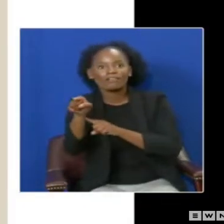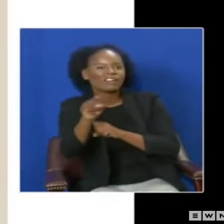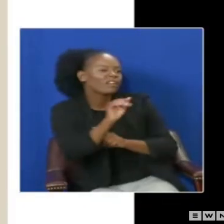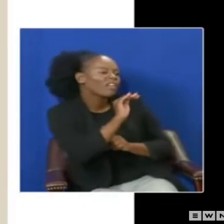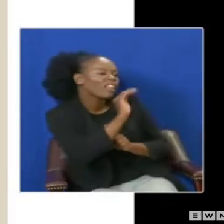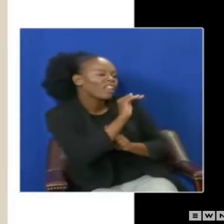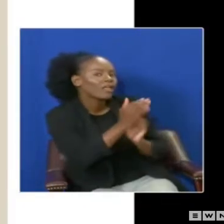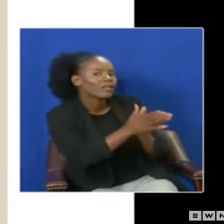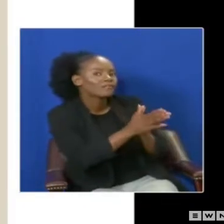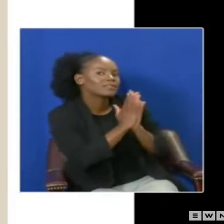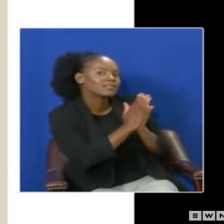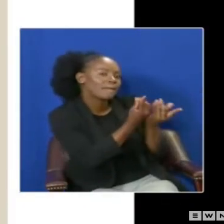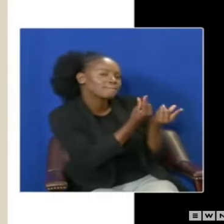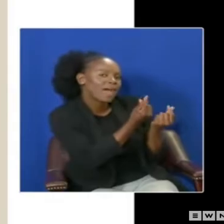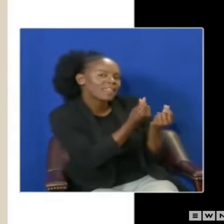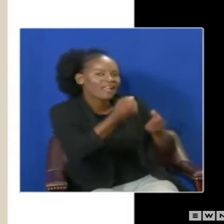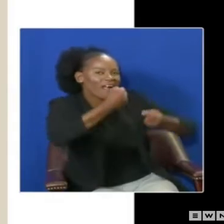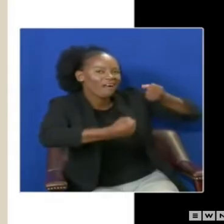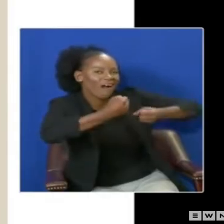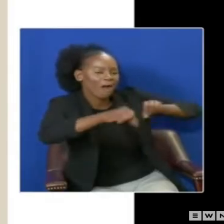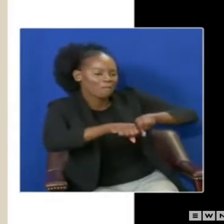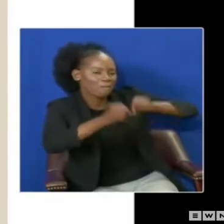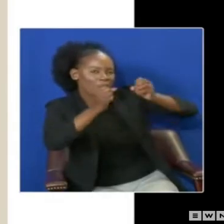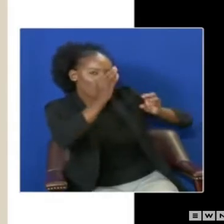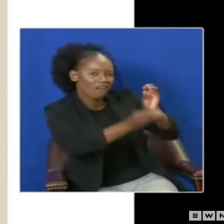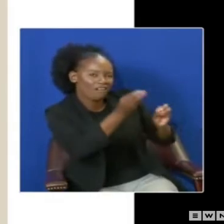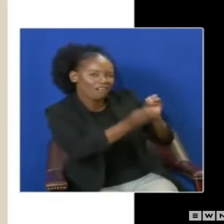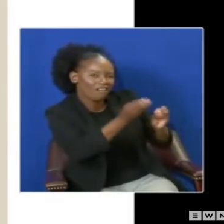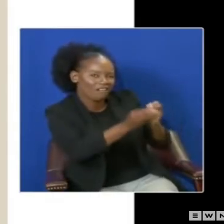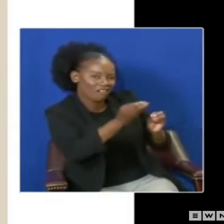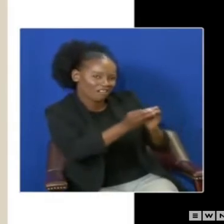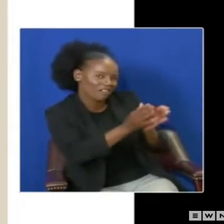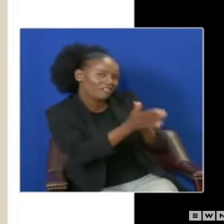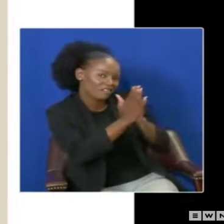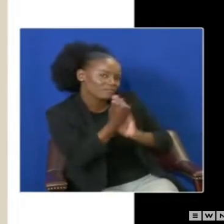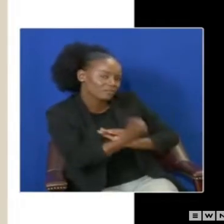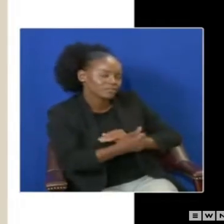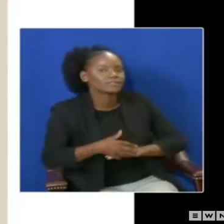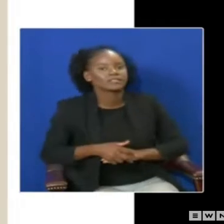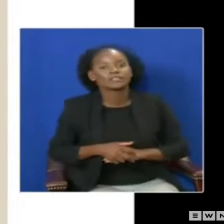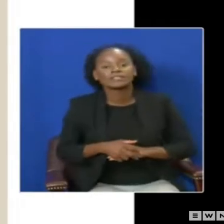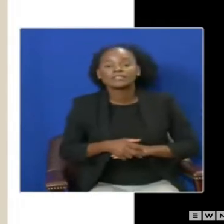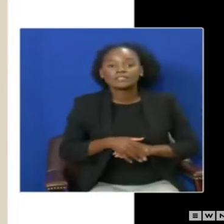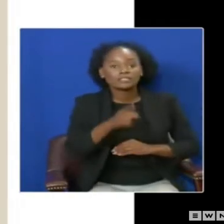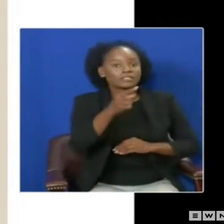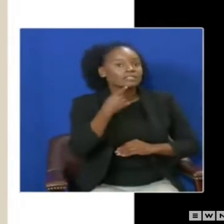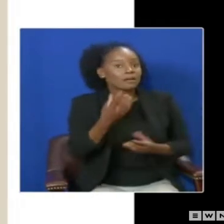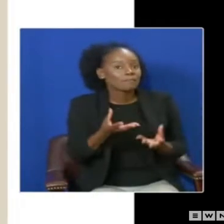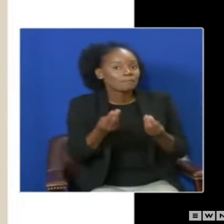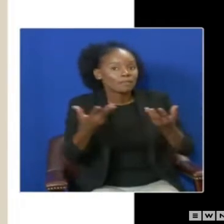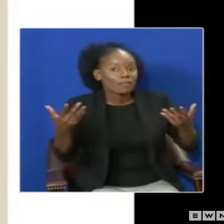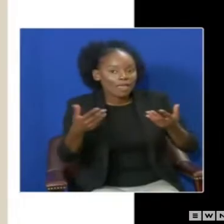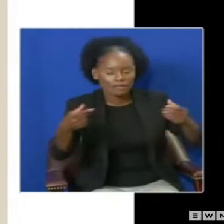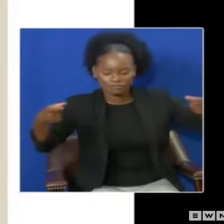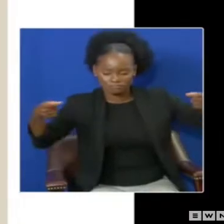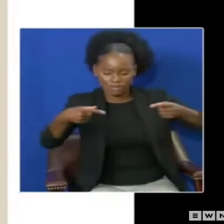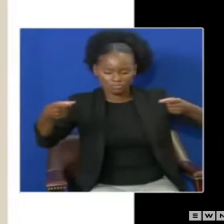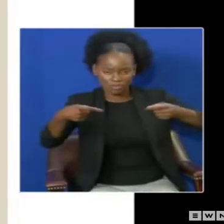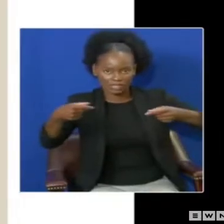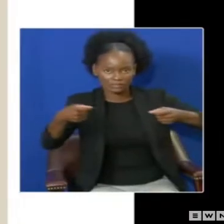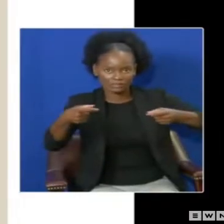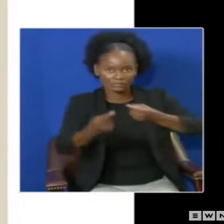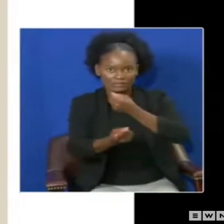and that is reflected in the chat on 17 May. There's a screenshot of